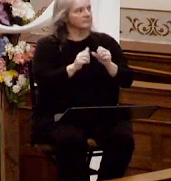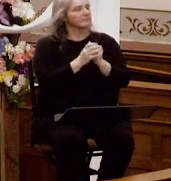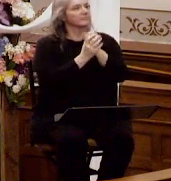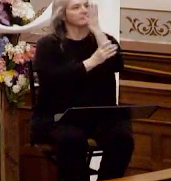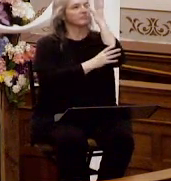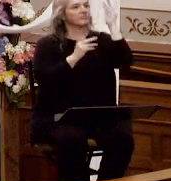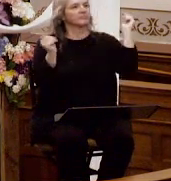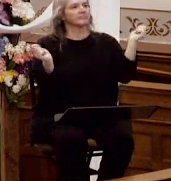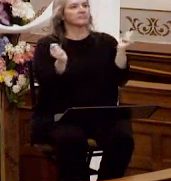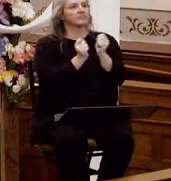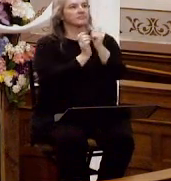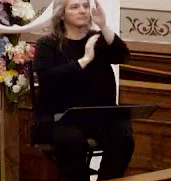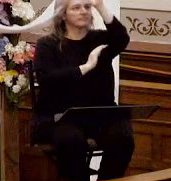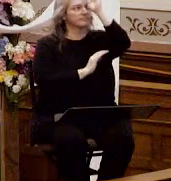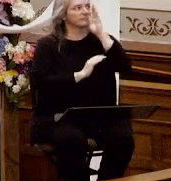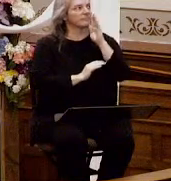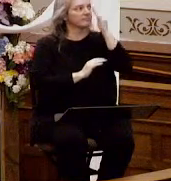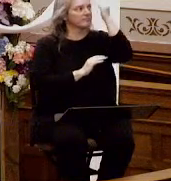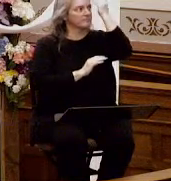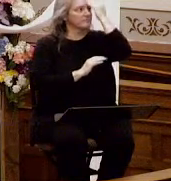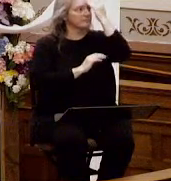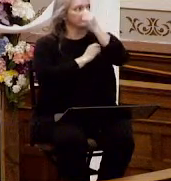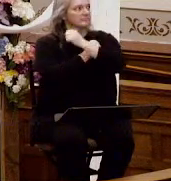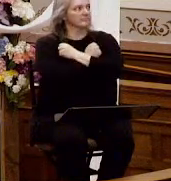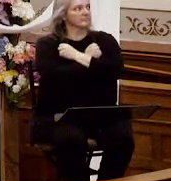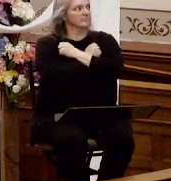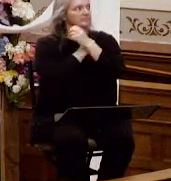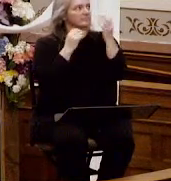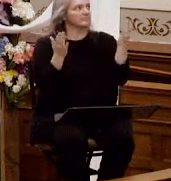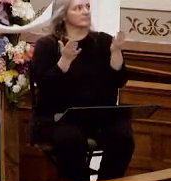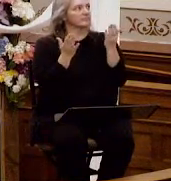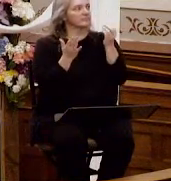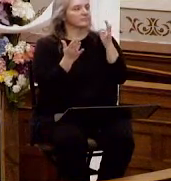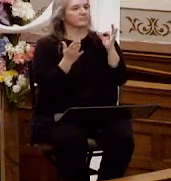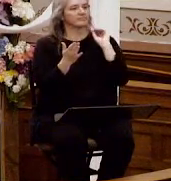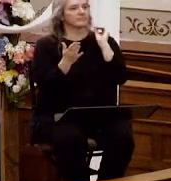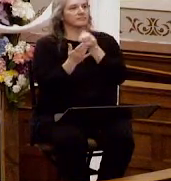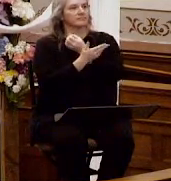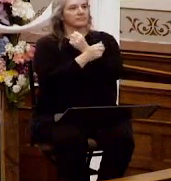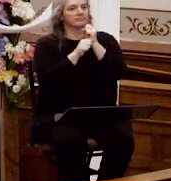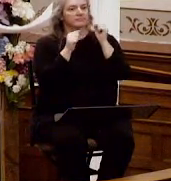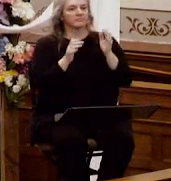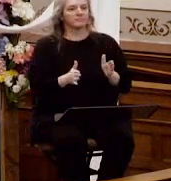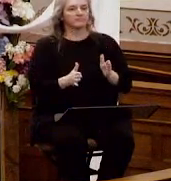together in God's knowledge and love and be witnesses of your